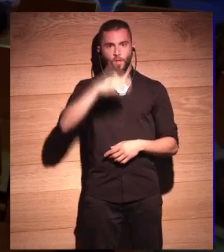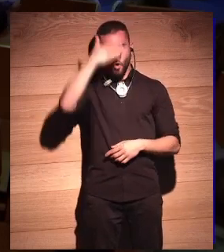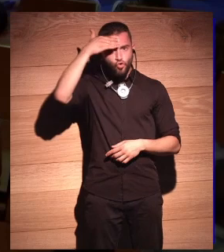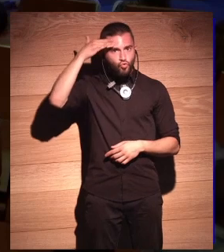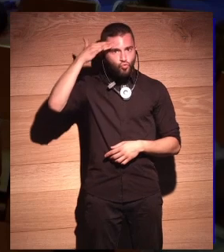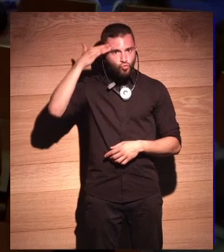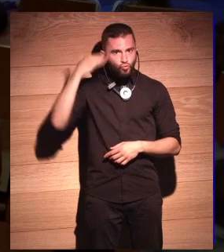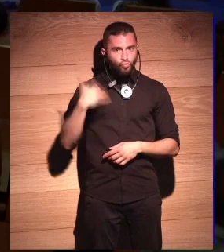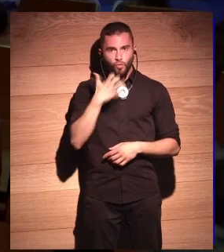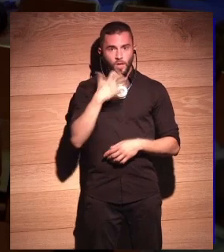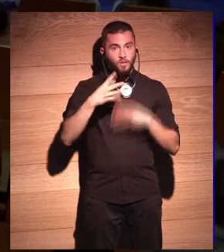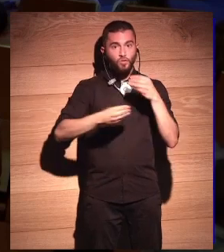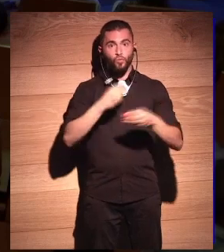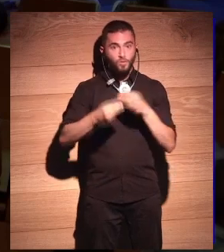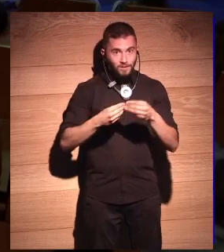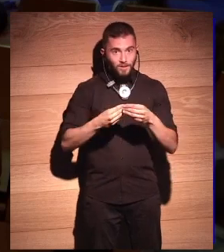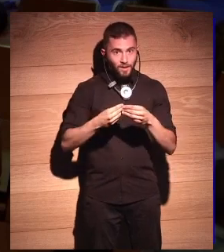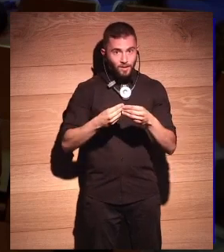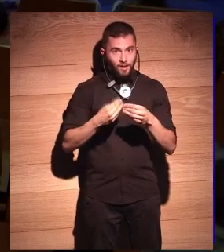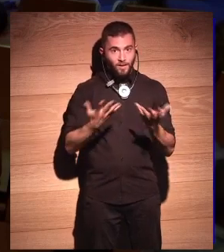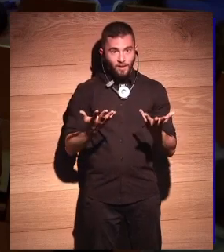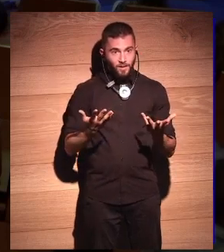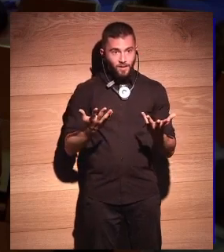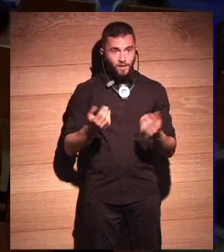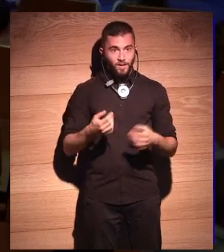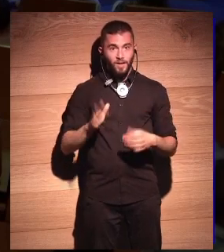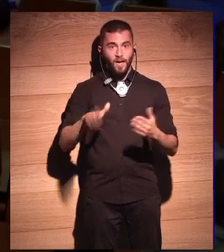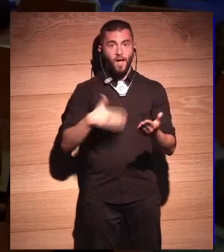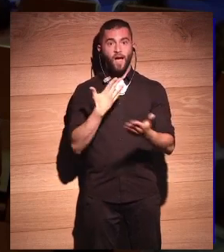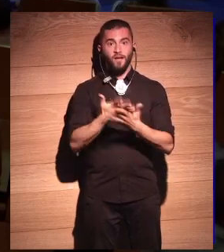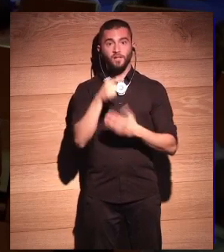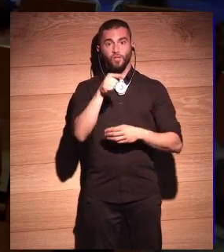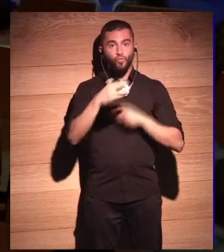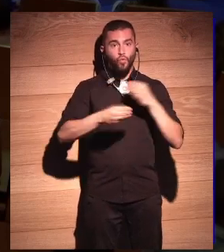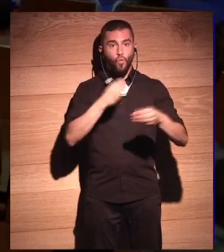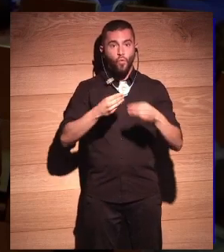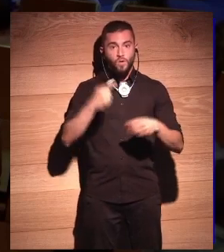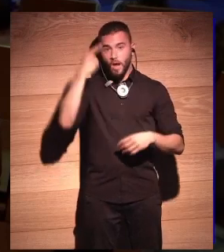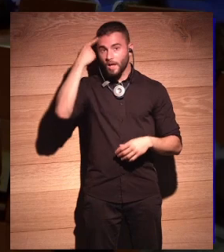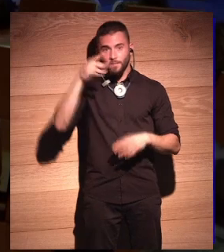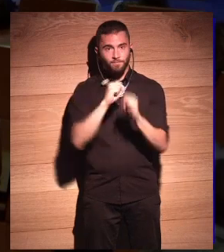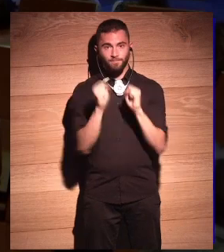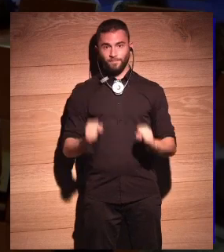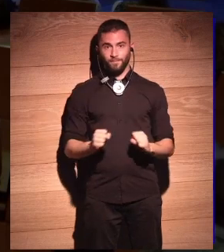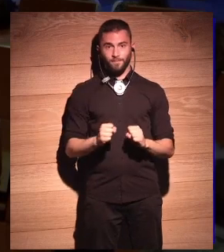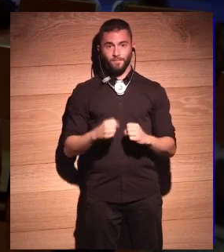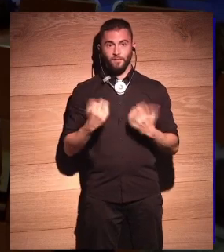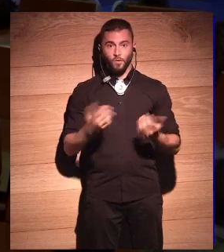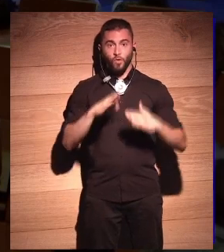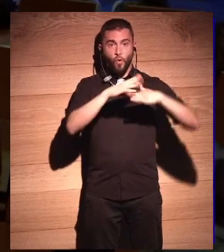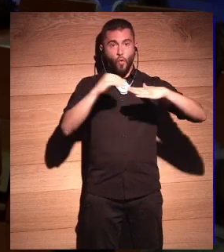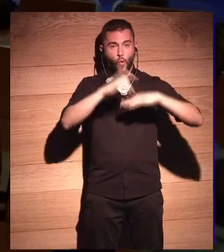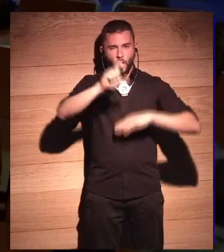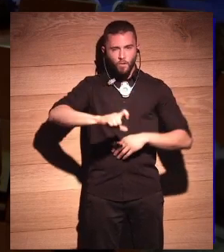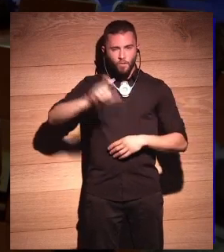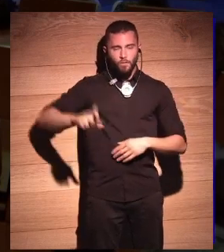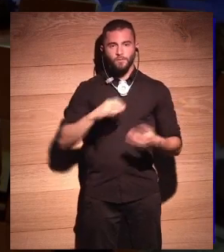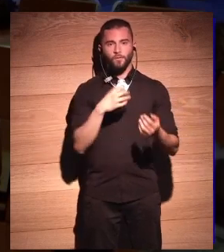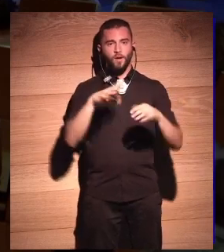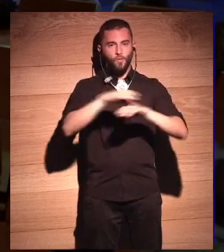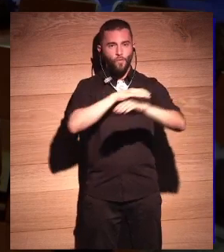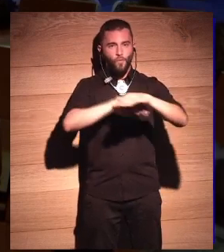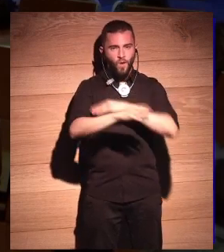real world. So basically, Imogen and me and those few other people, we've been sort of road testing this for a few years now.